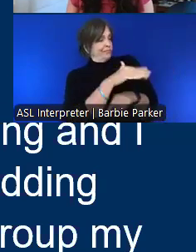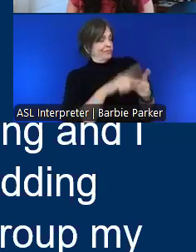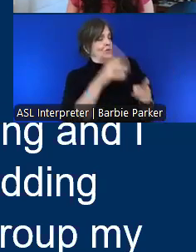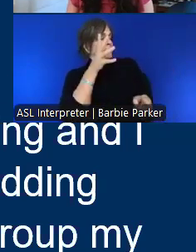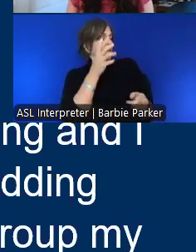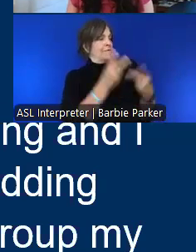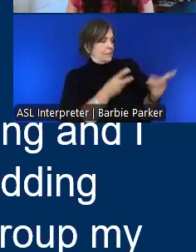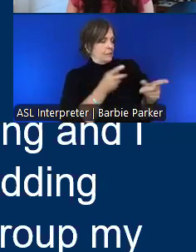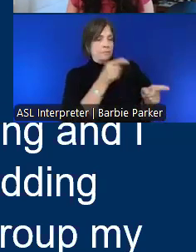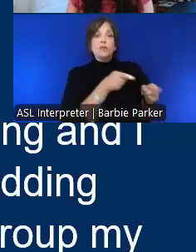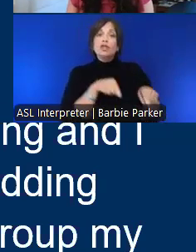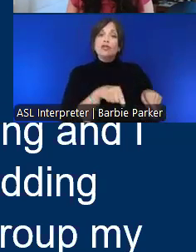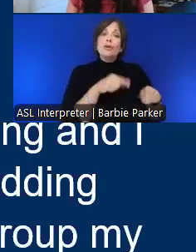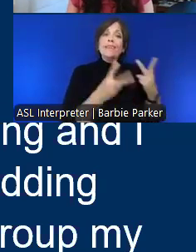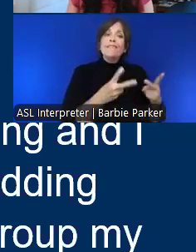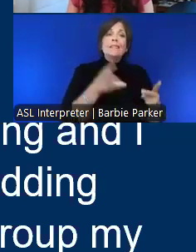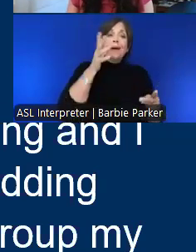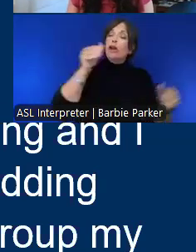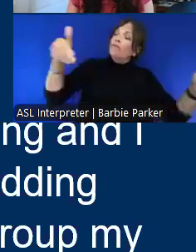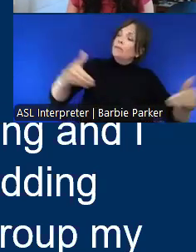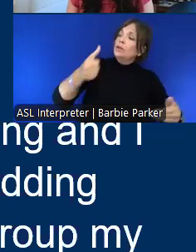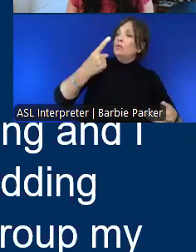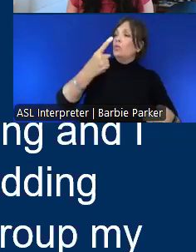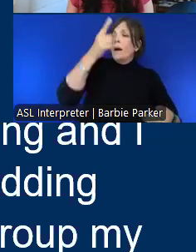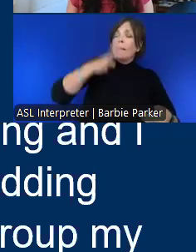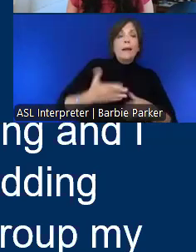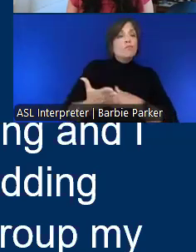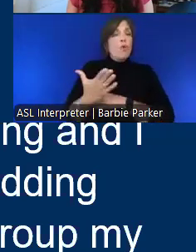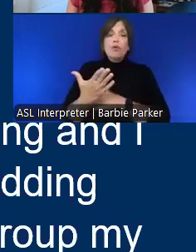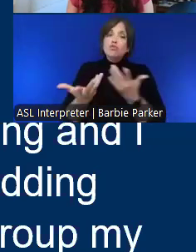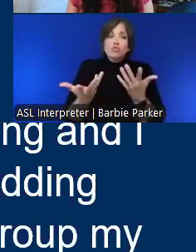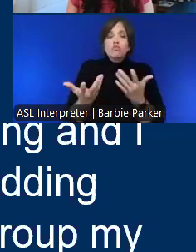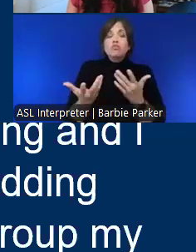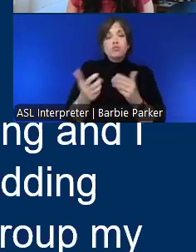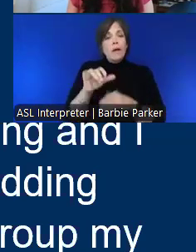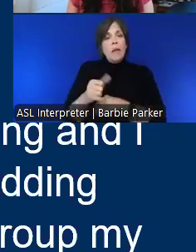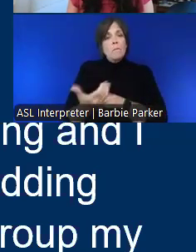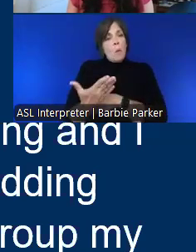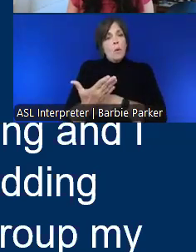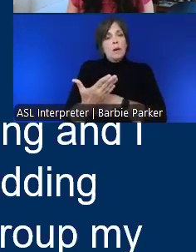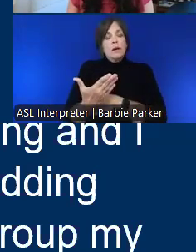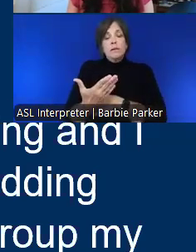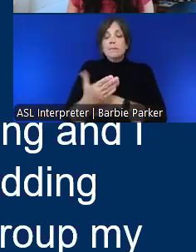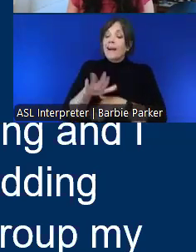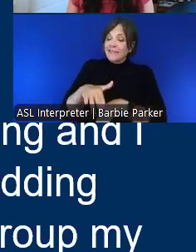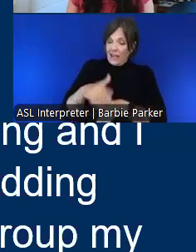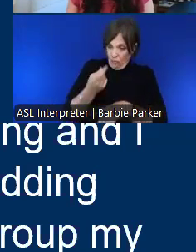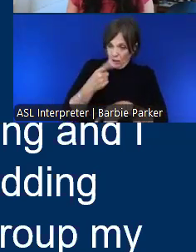my dad introduced me to a man one morning, and I was told that I was going to marry him that